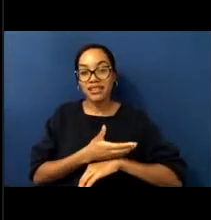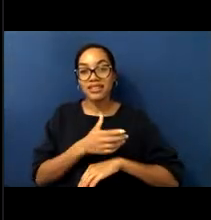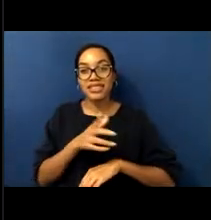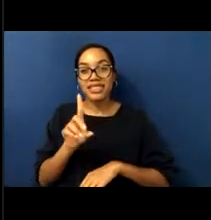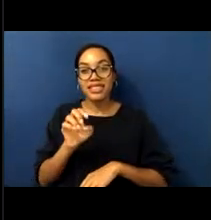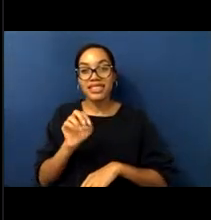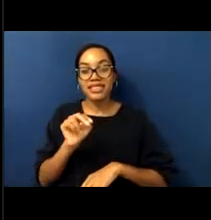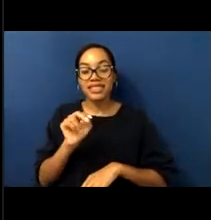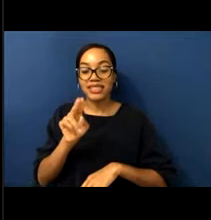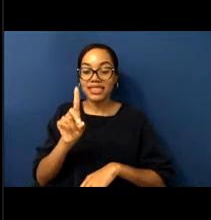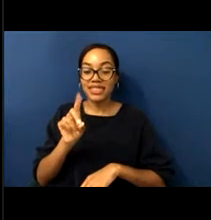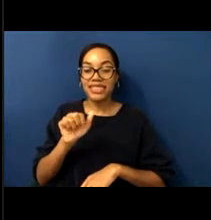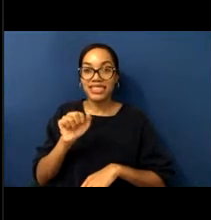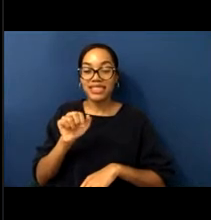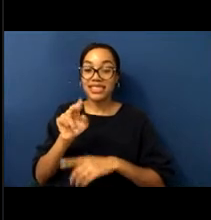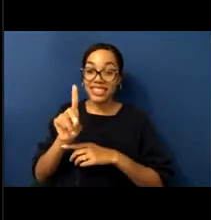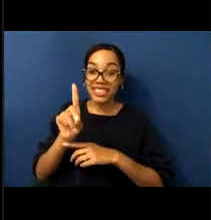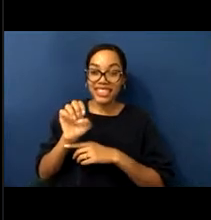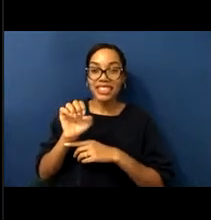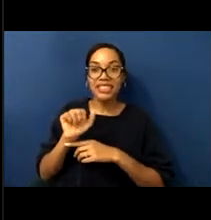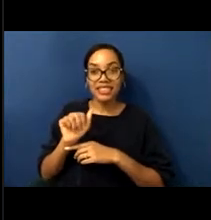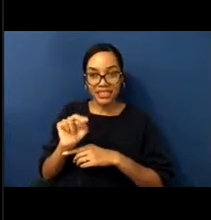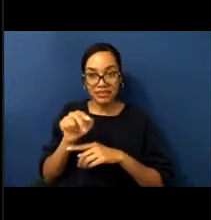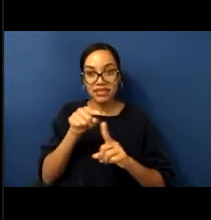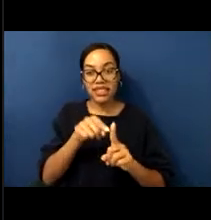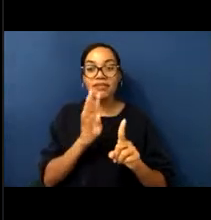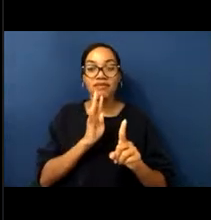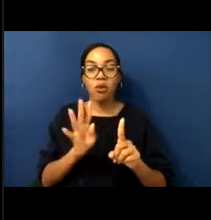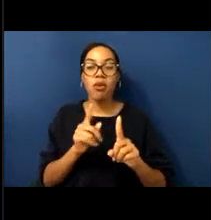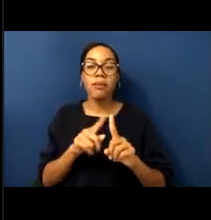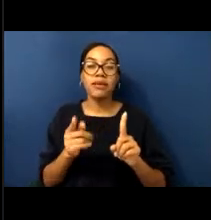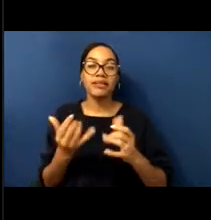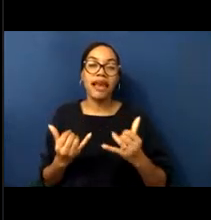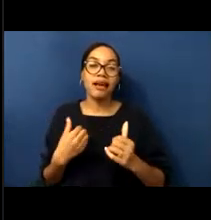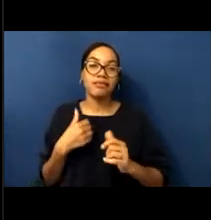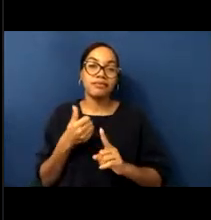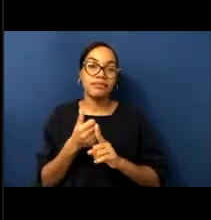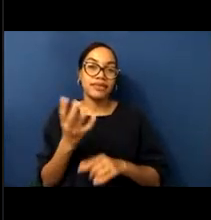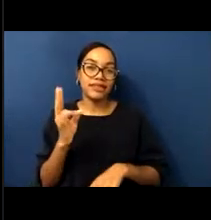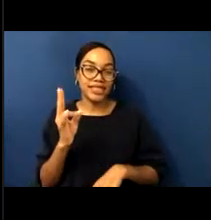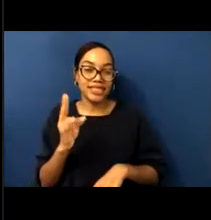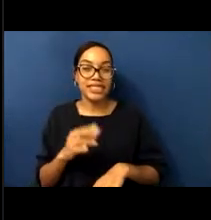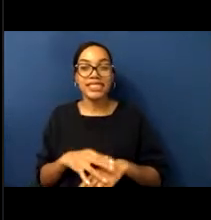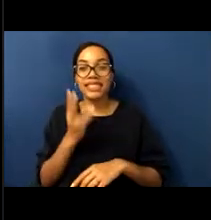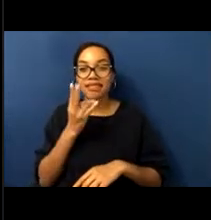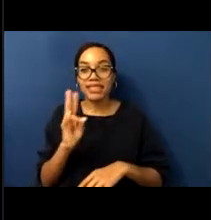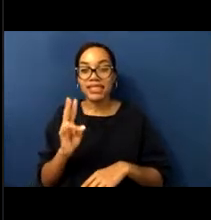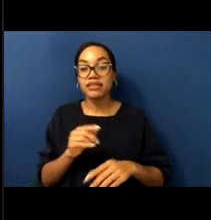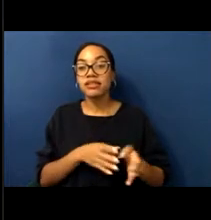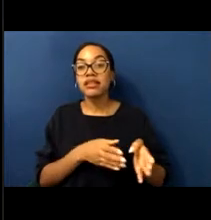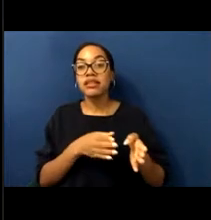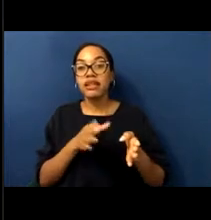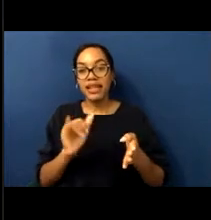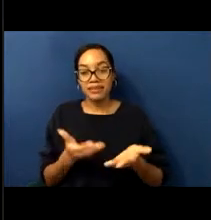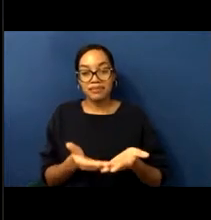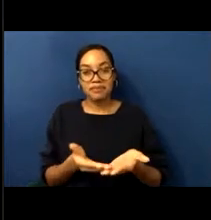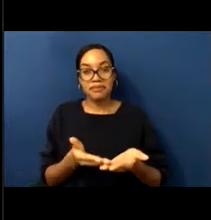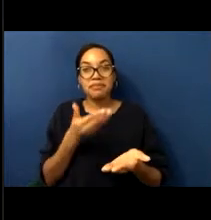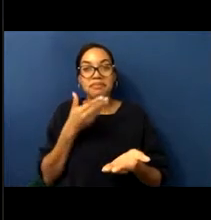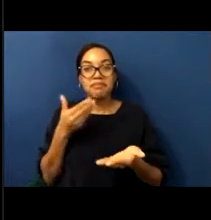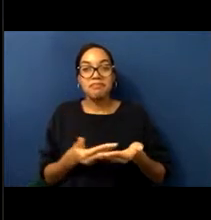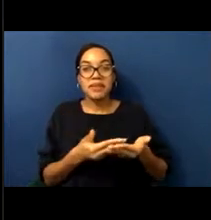this is when he was 4 years old. This is him in Costa Rica holding an Eastern Pacific green turtle, a baby turtle, a hatchling. And the right picture